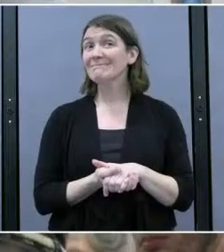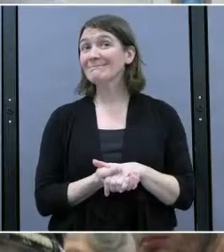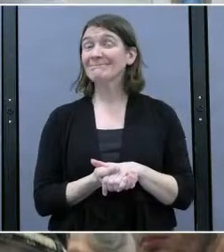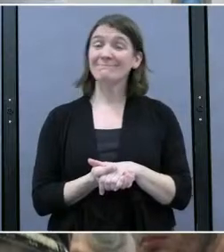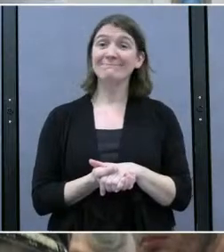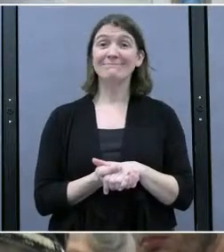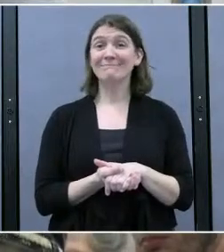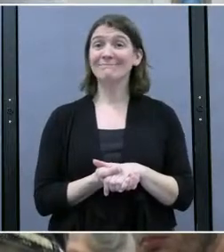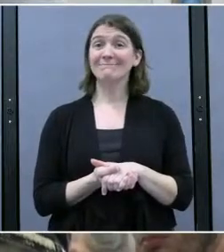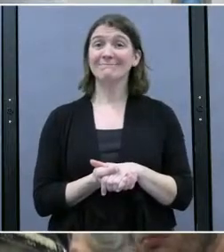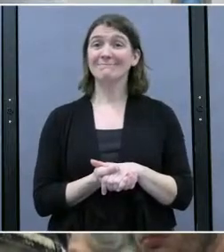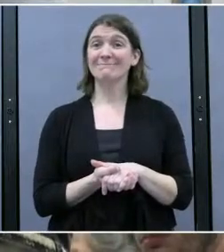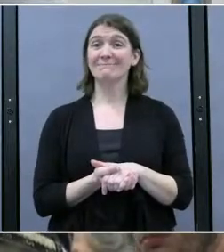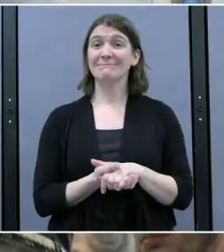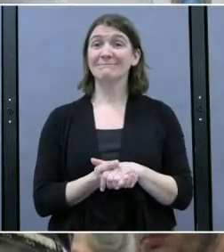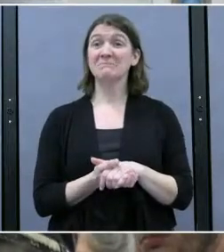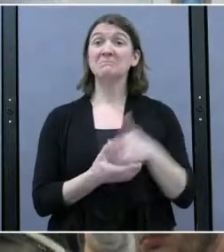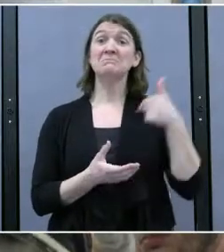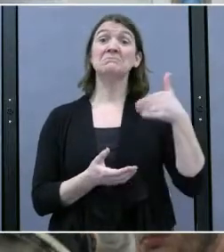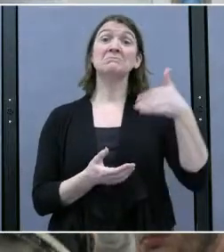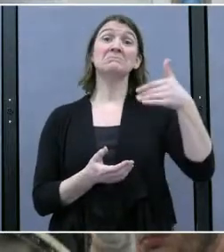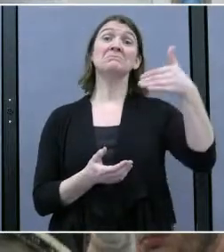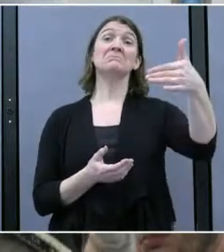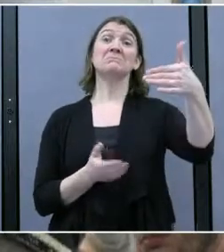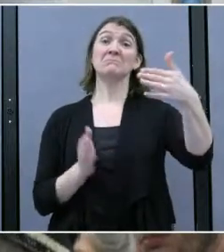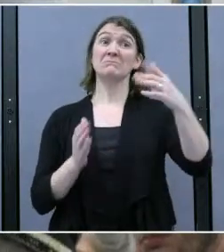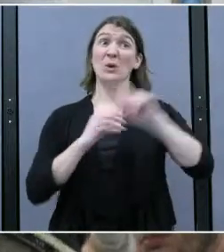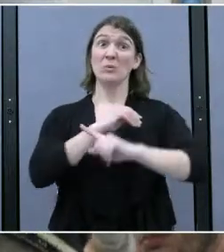in down the road.